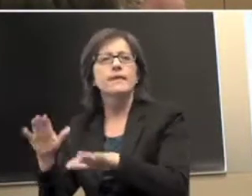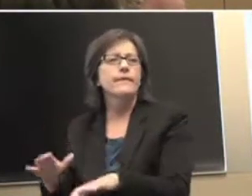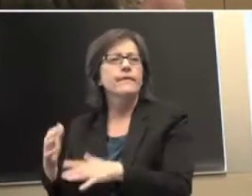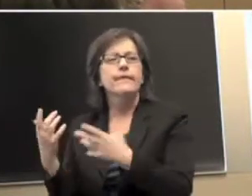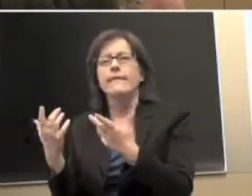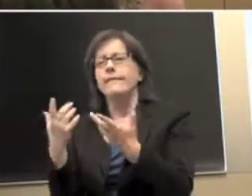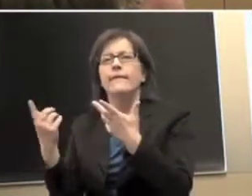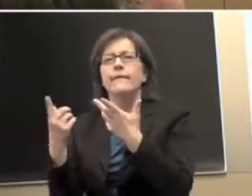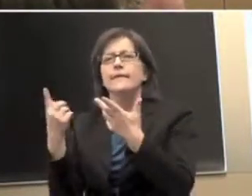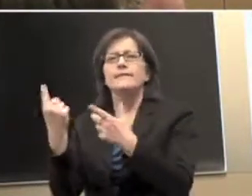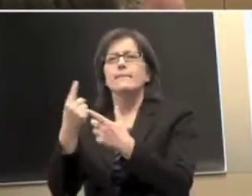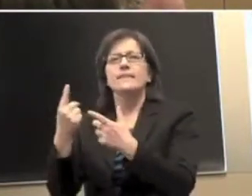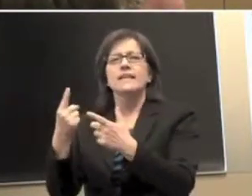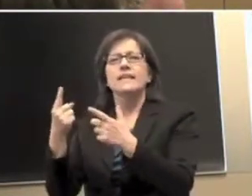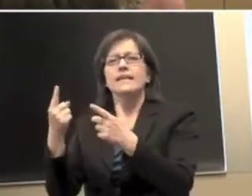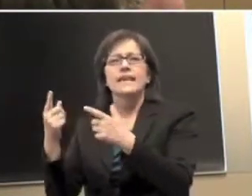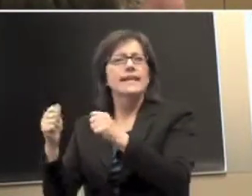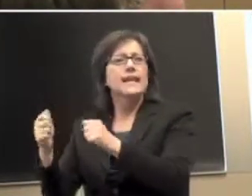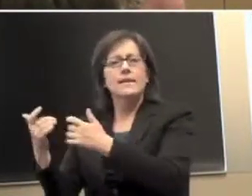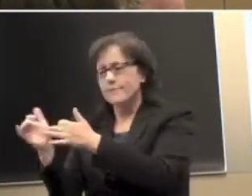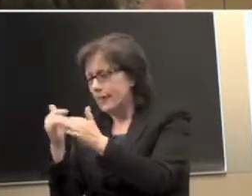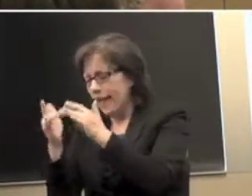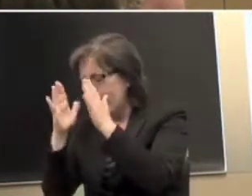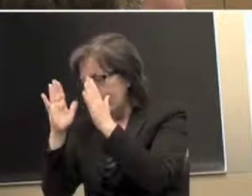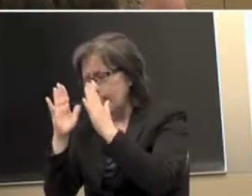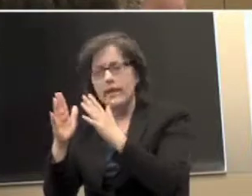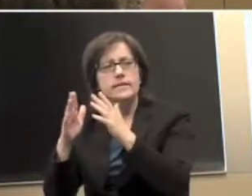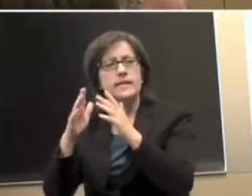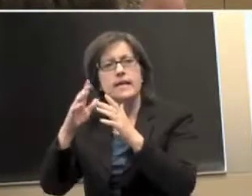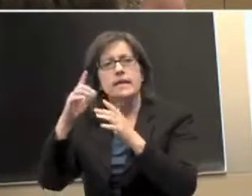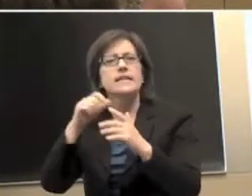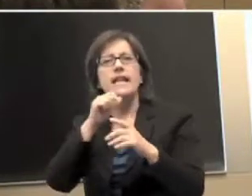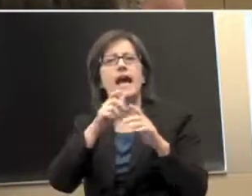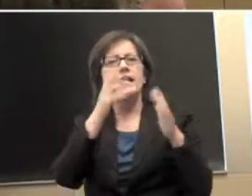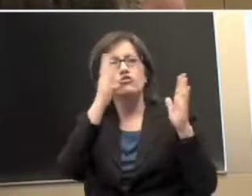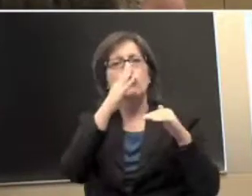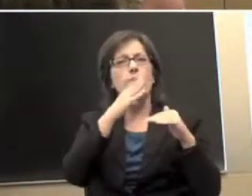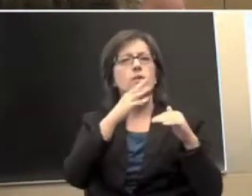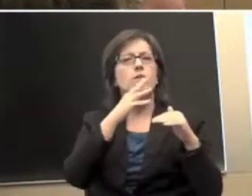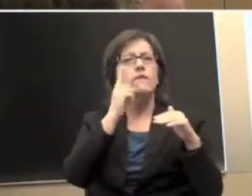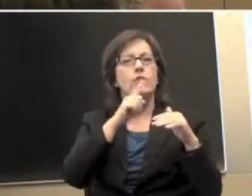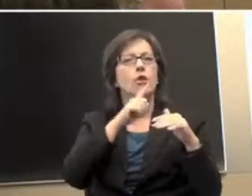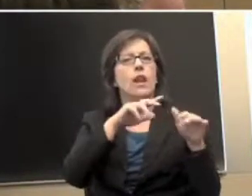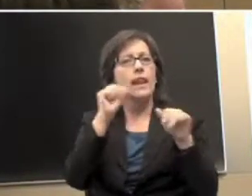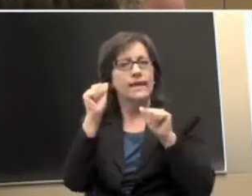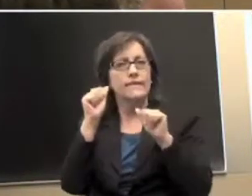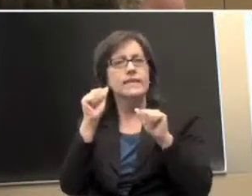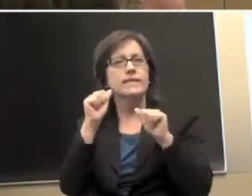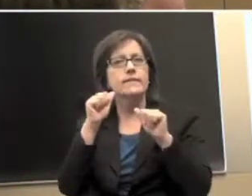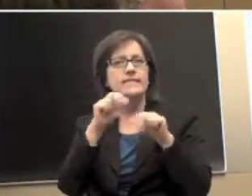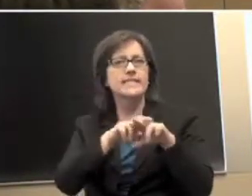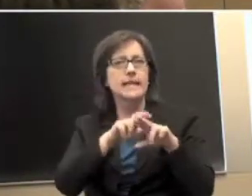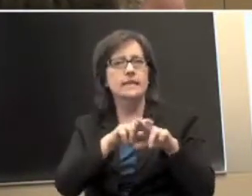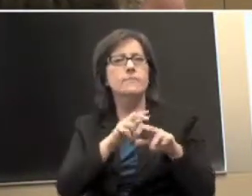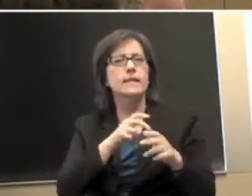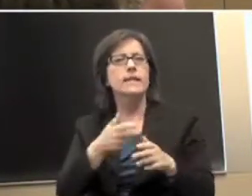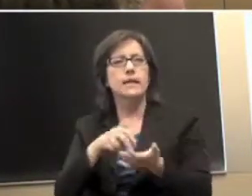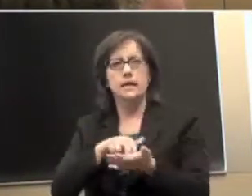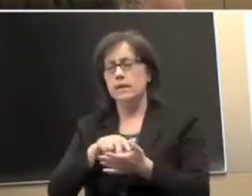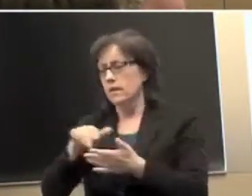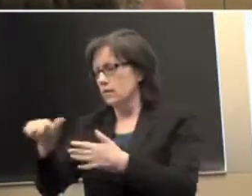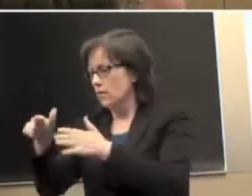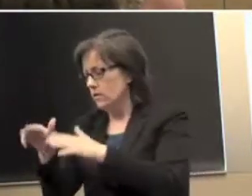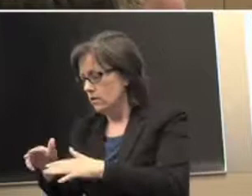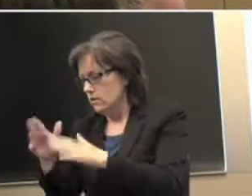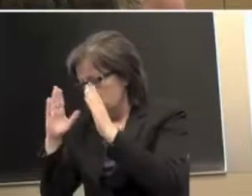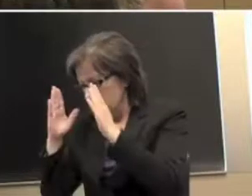stimming, manipulative, but an area where he can go. He's not going to get in trouble for leaving his seat, but he can go and just say, okay, I need to figure out what it is, and having